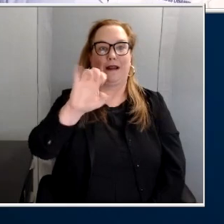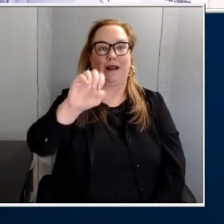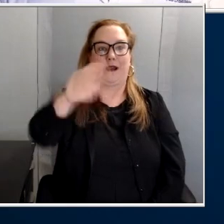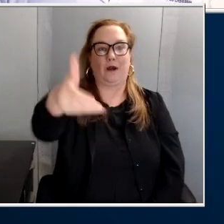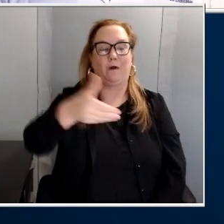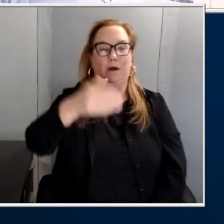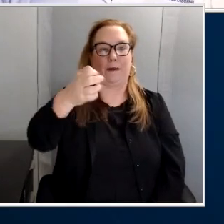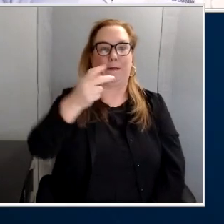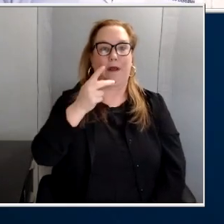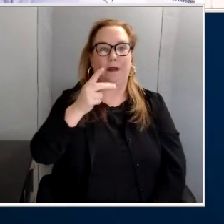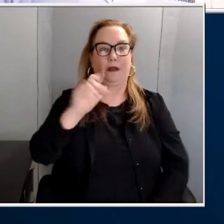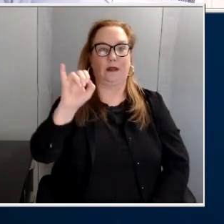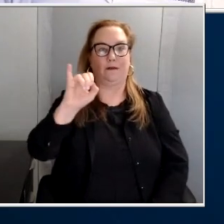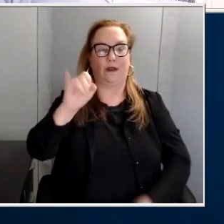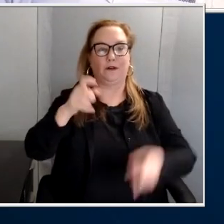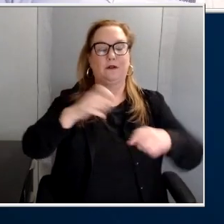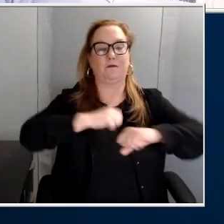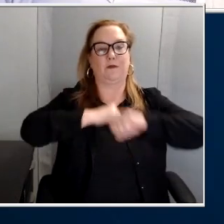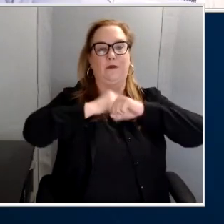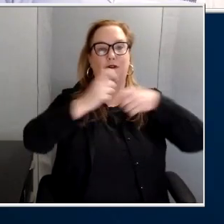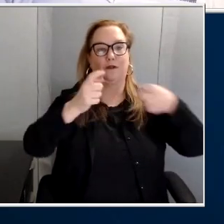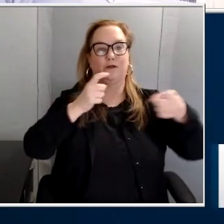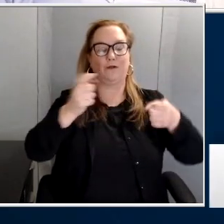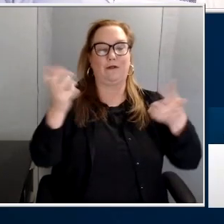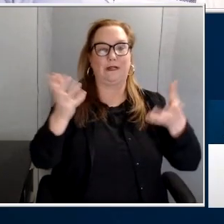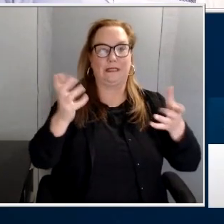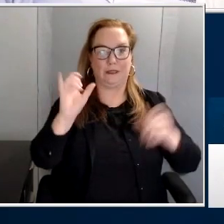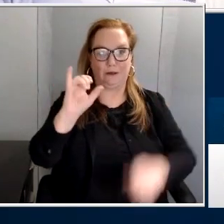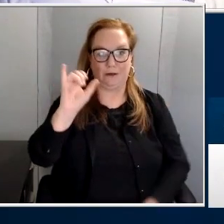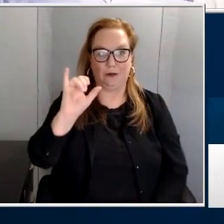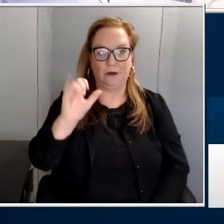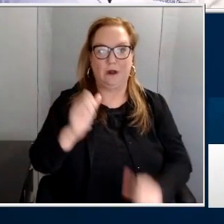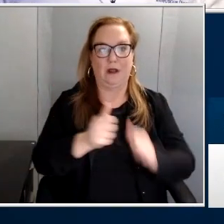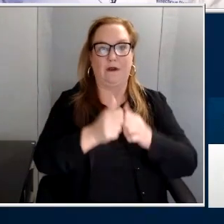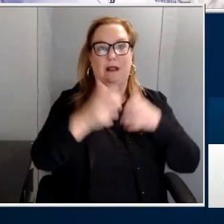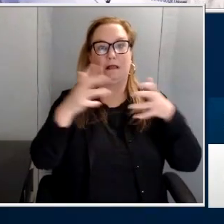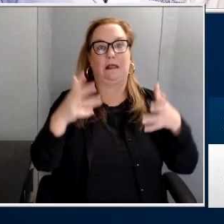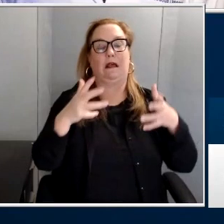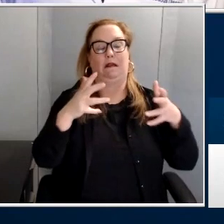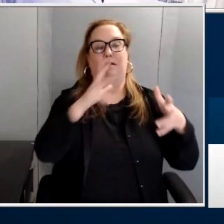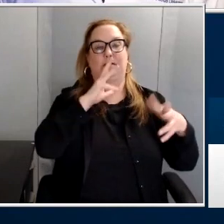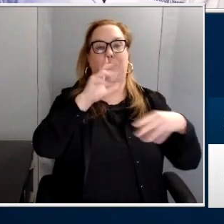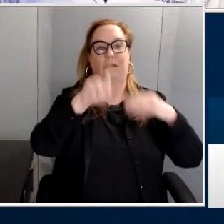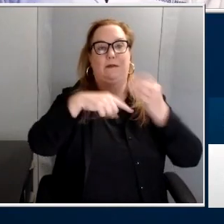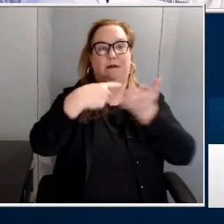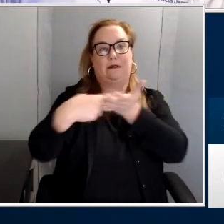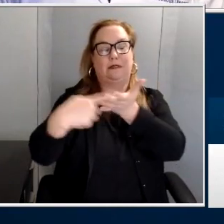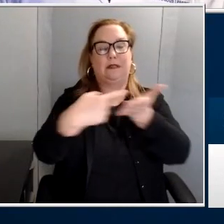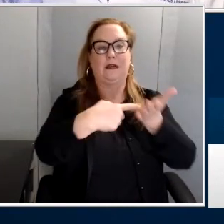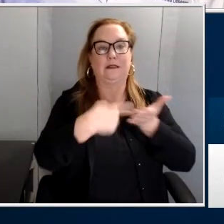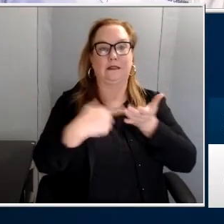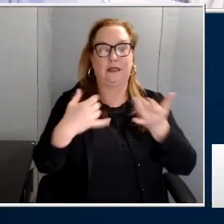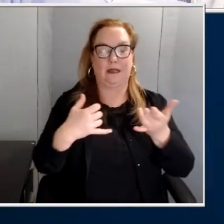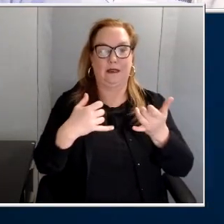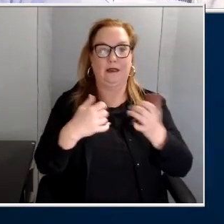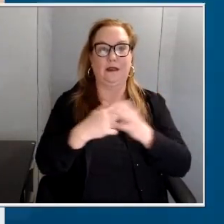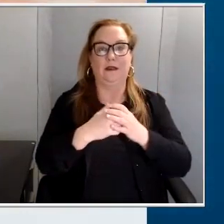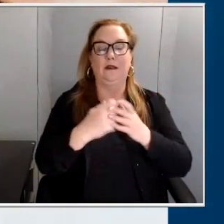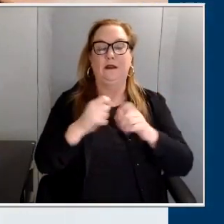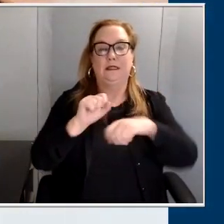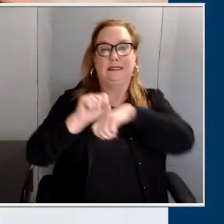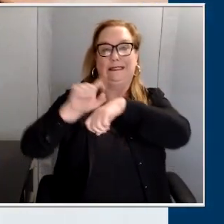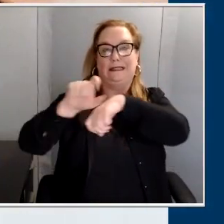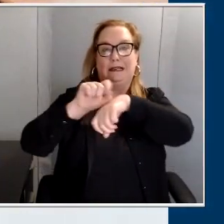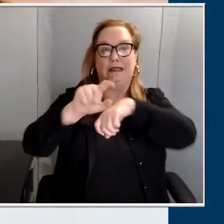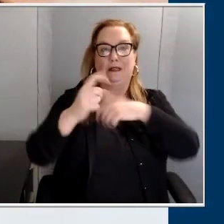of Infection Prevention Control is in the house. We have a lot of things to talk about today, including some questions for our viewers. Make sure you get those questions sent in to